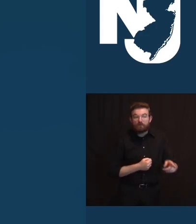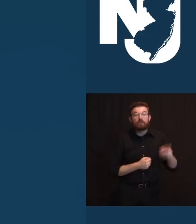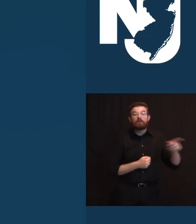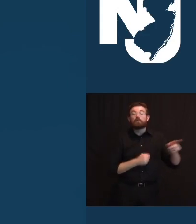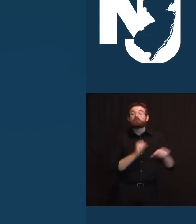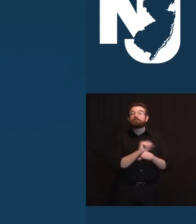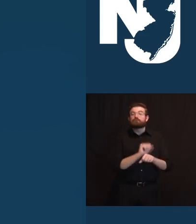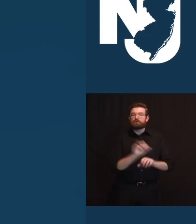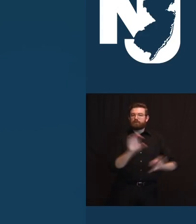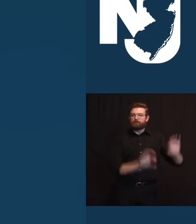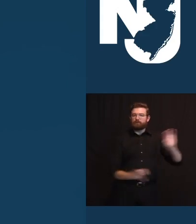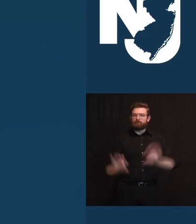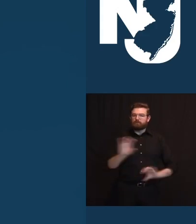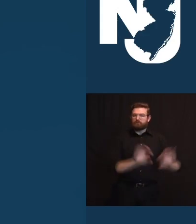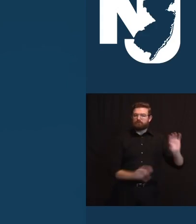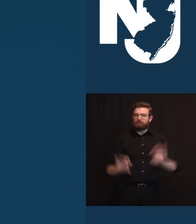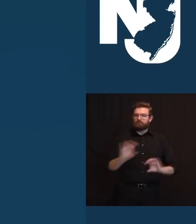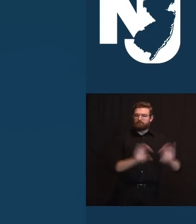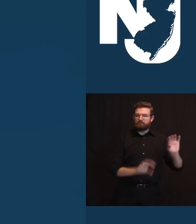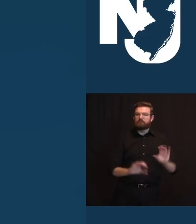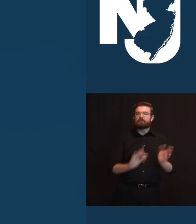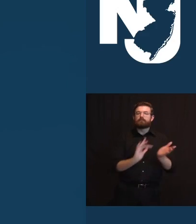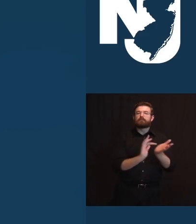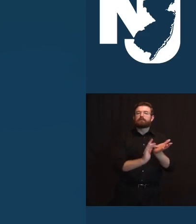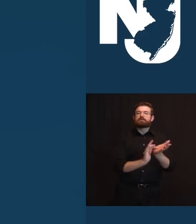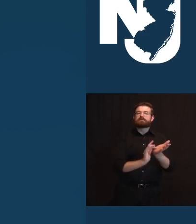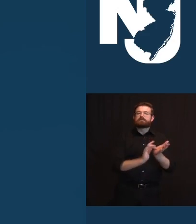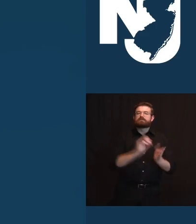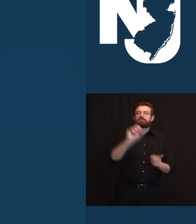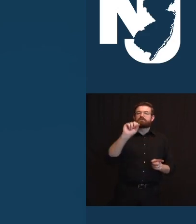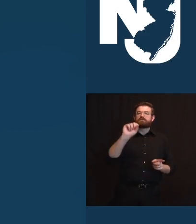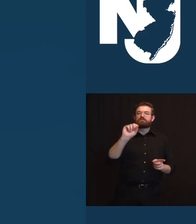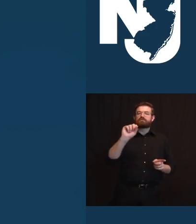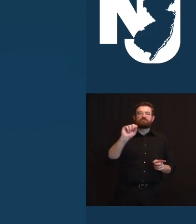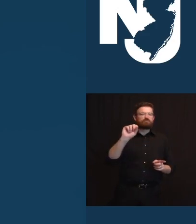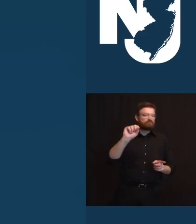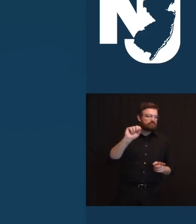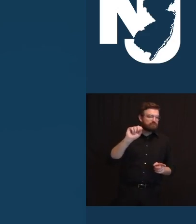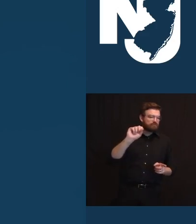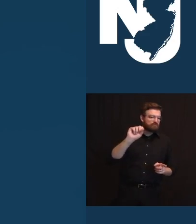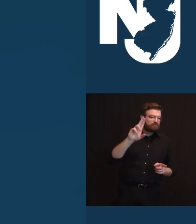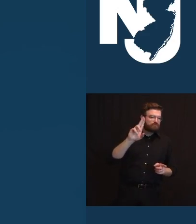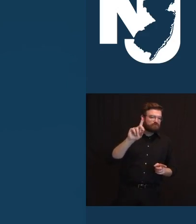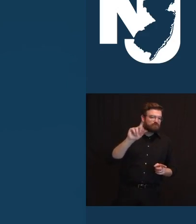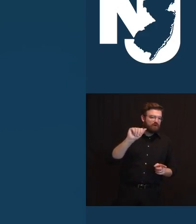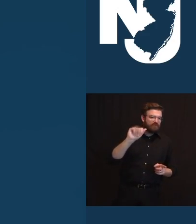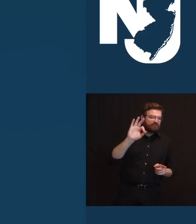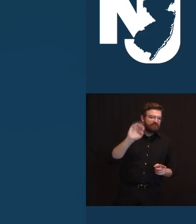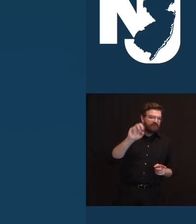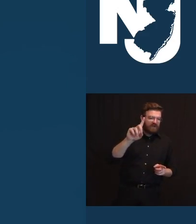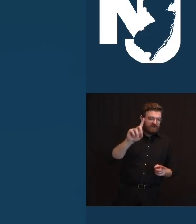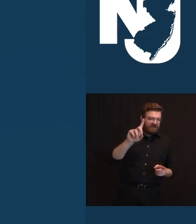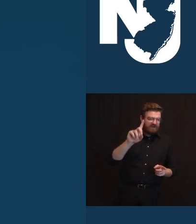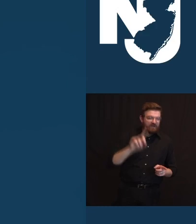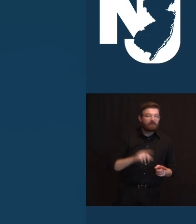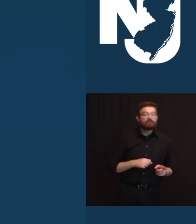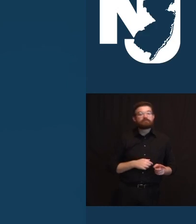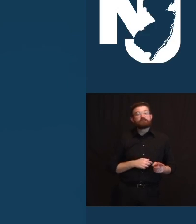year, Sudafed. So to everyone who seeks relief from allergies, you can thank Esther. Esther could also